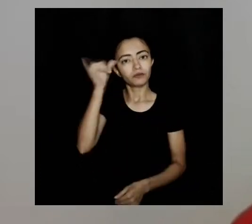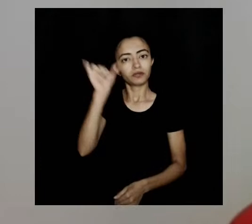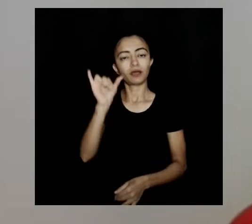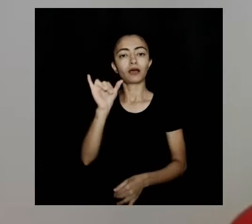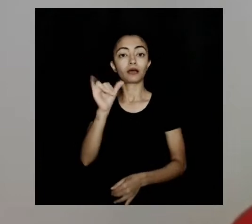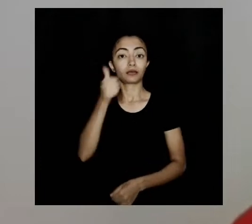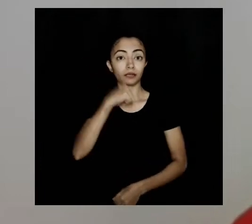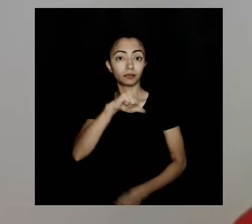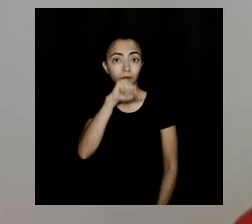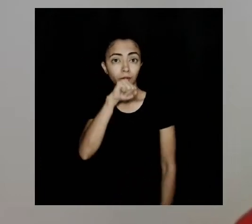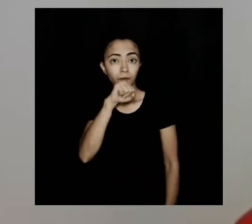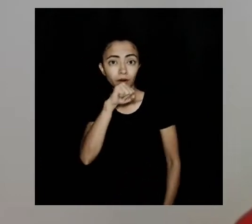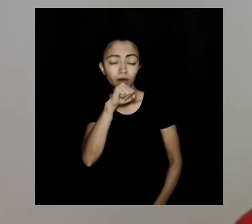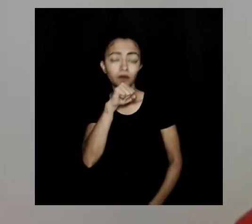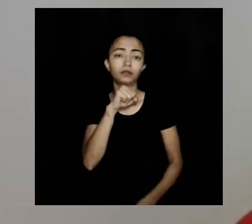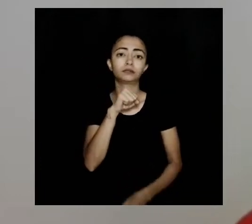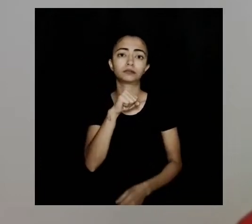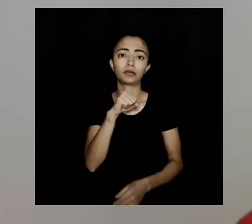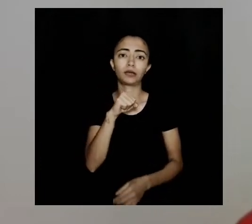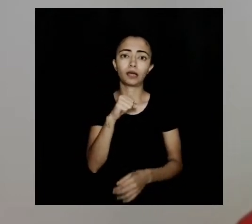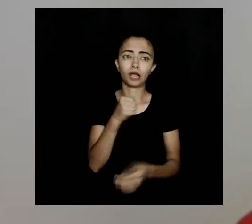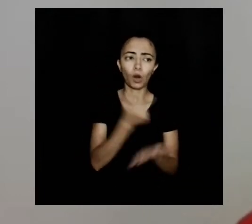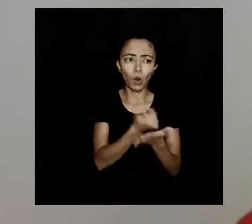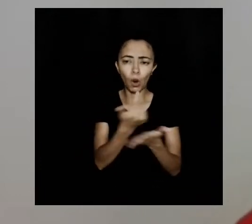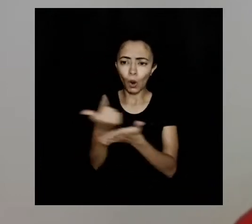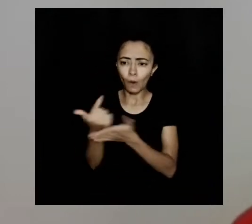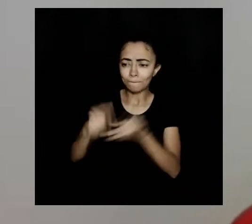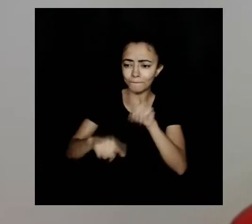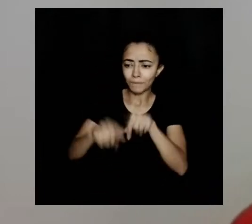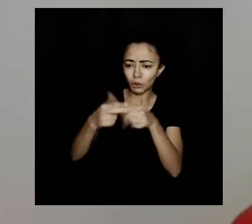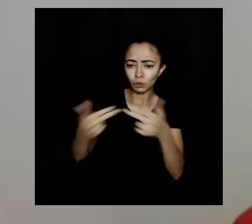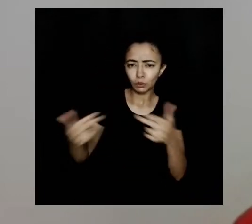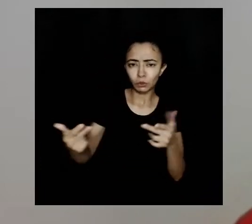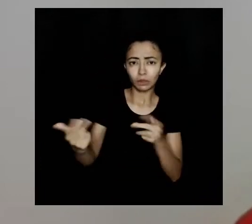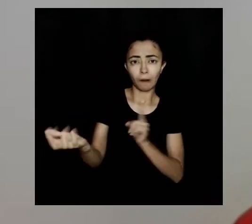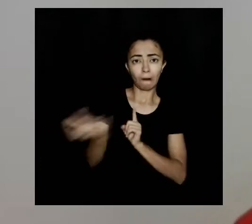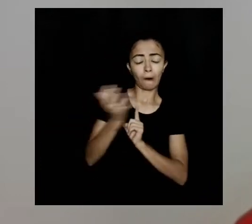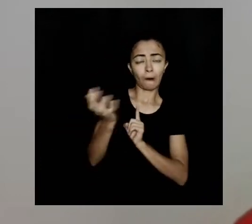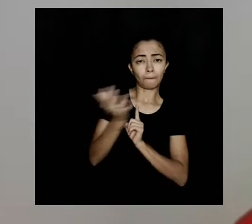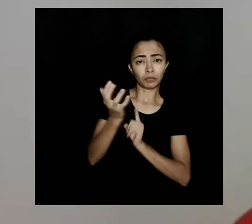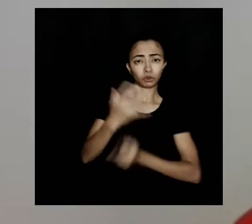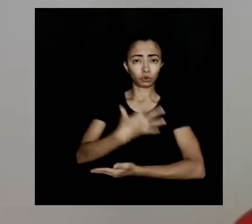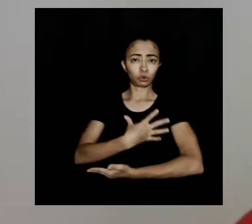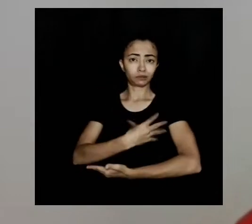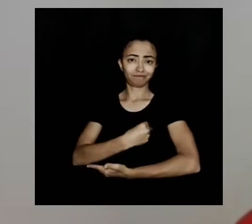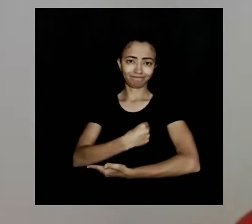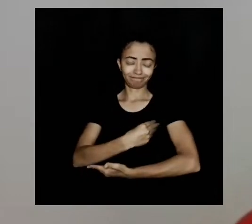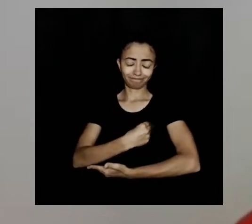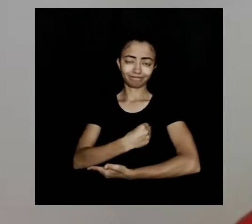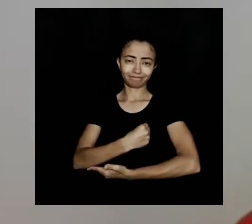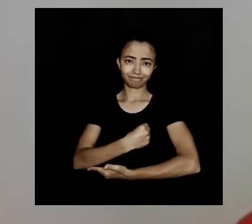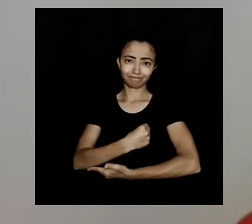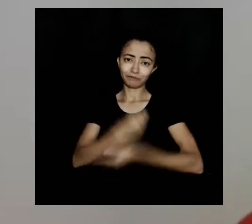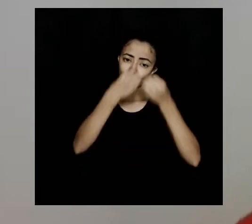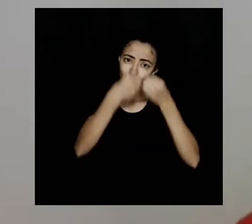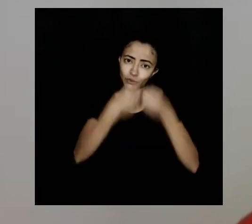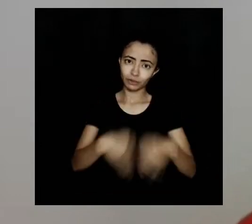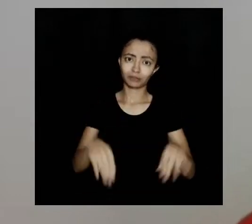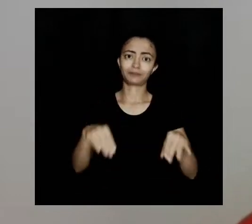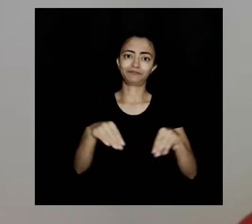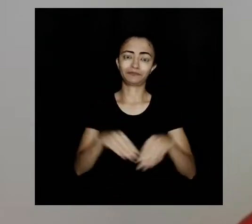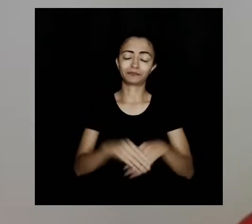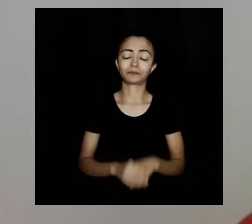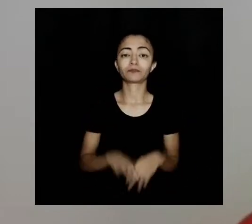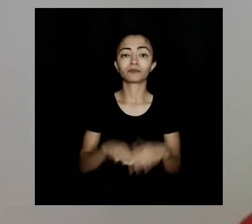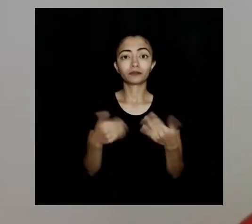production and marketing of these breast milk products. This is an